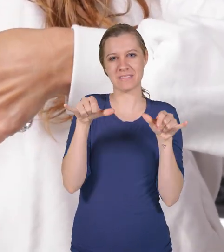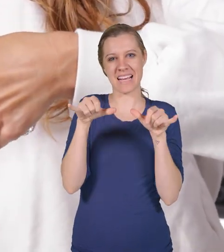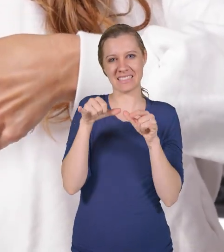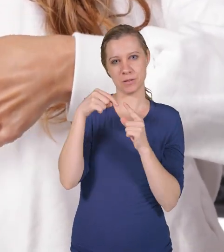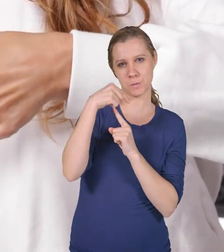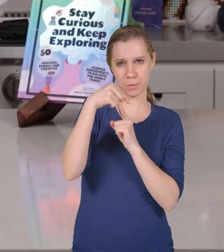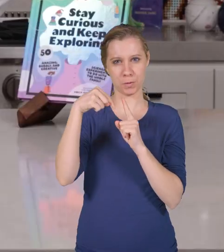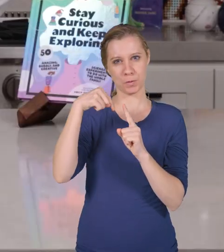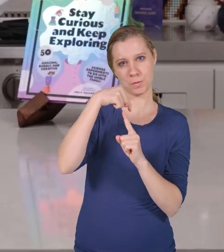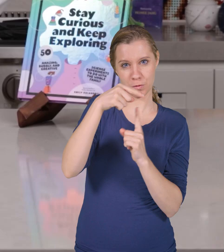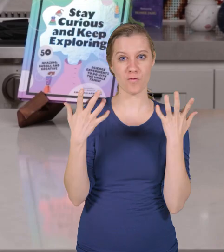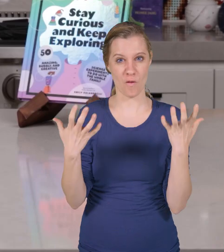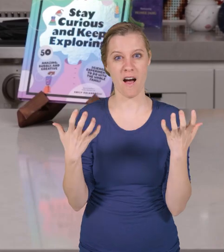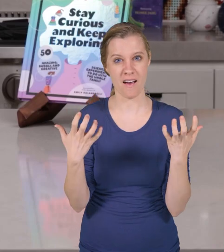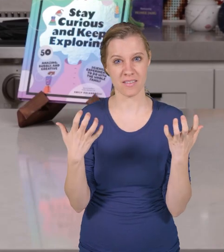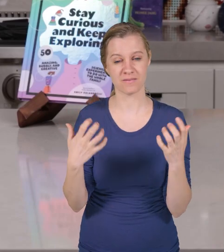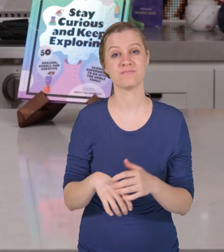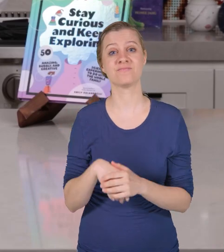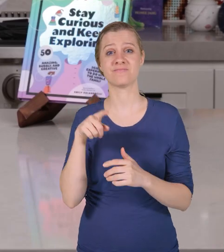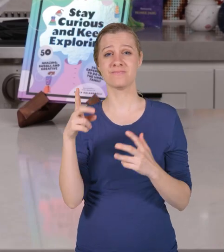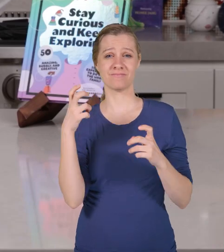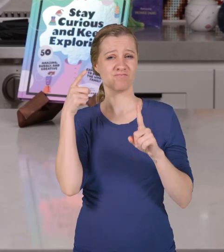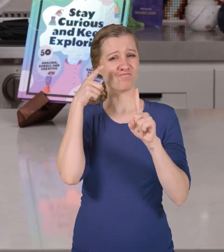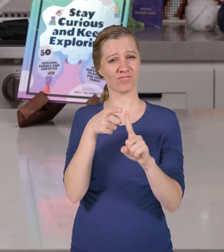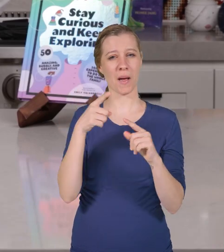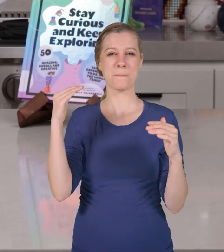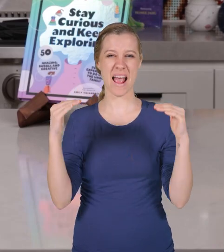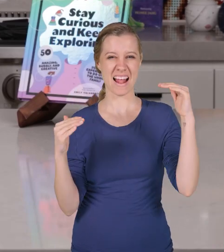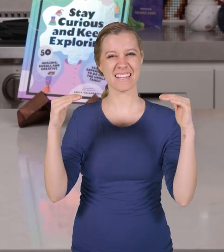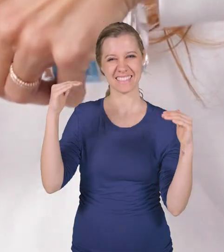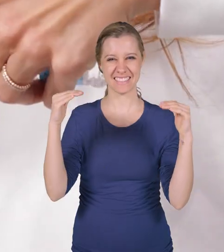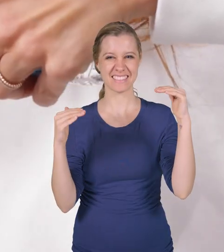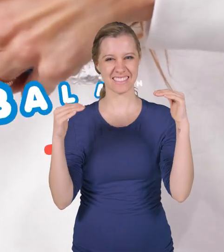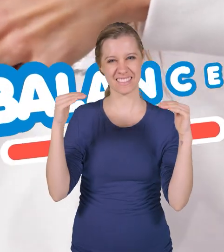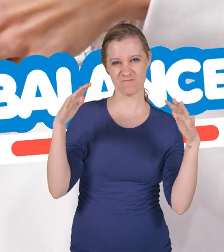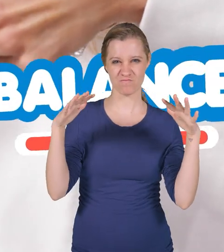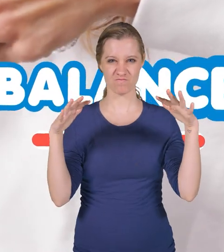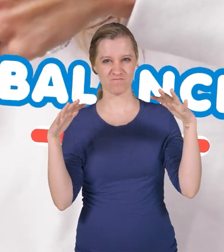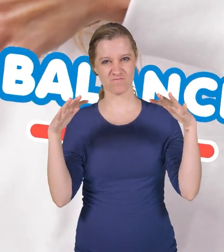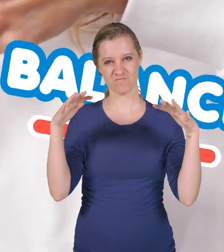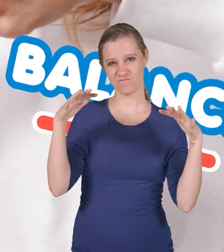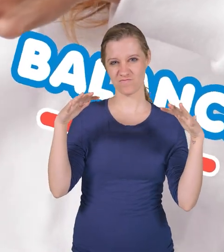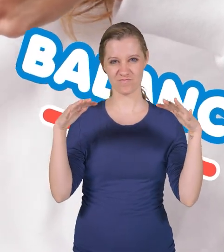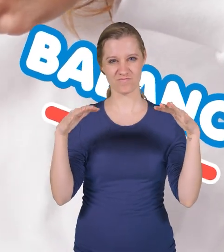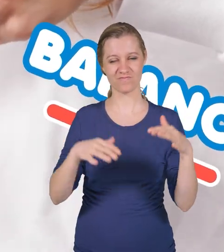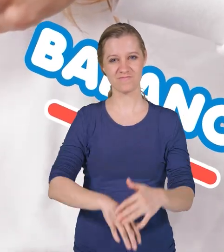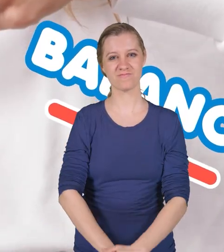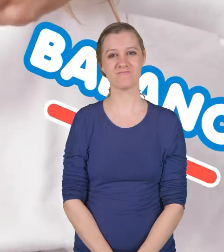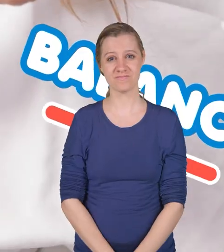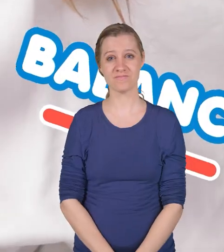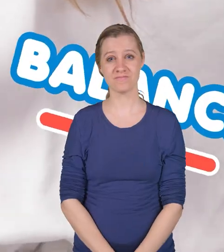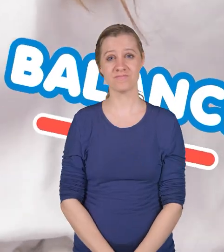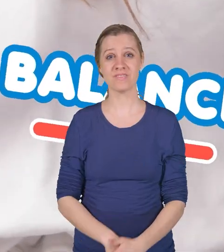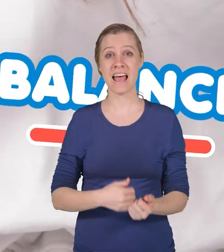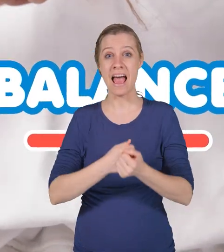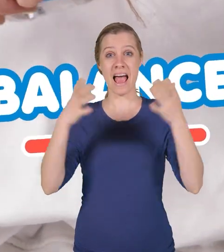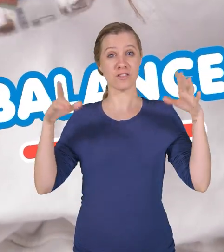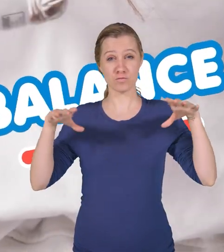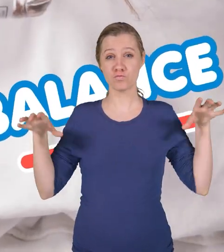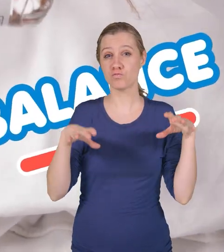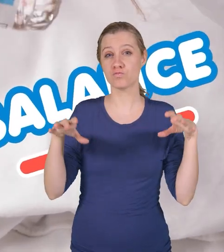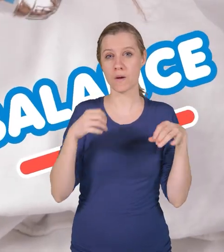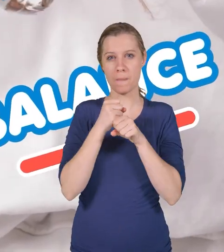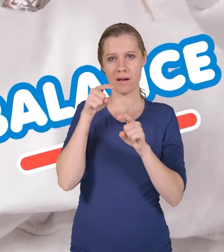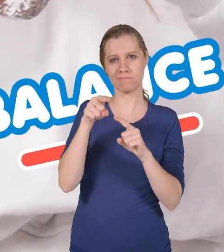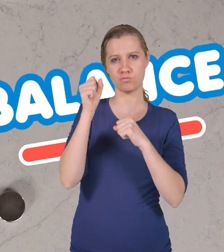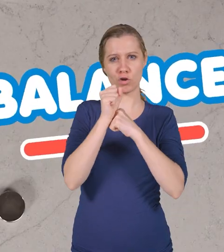loops to be around the same size, because this is all about balance, and anything you can